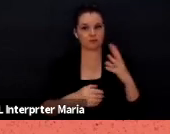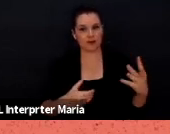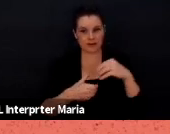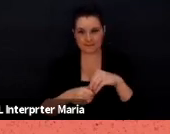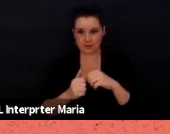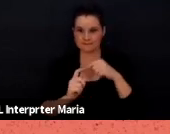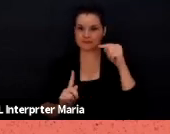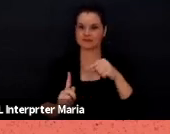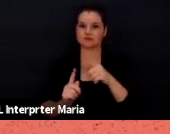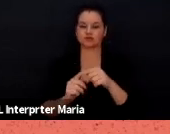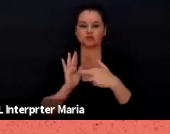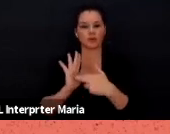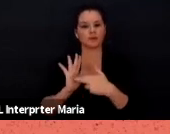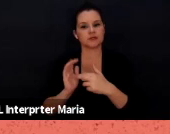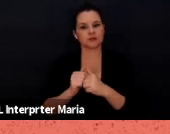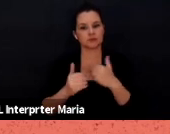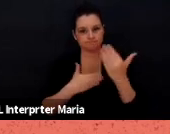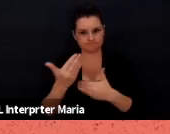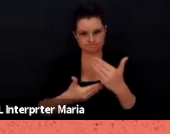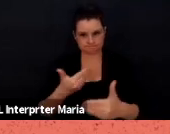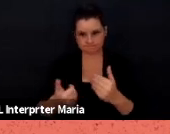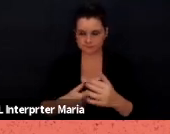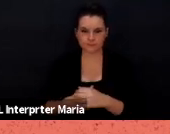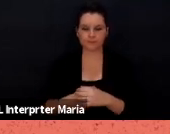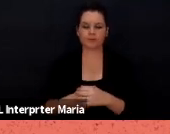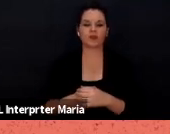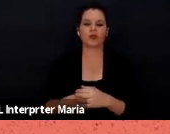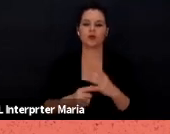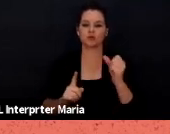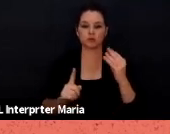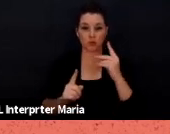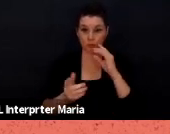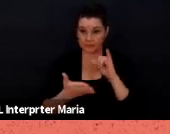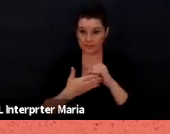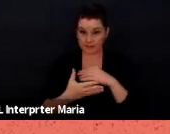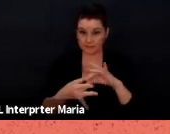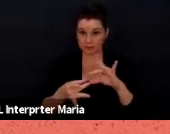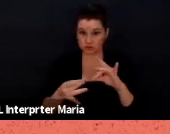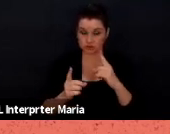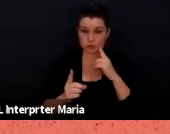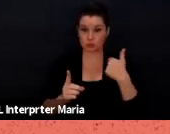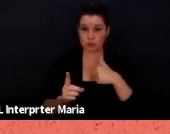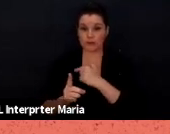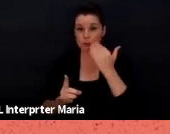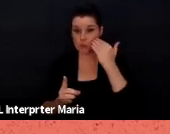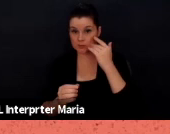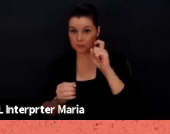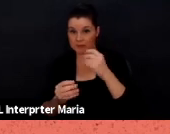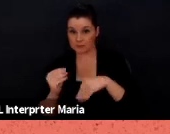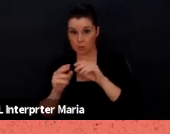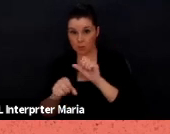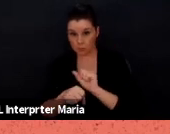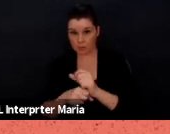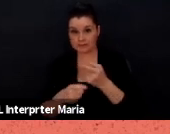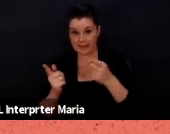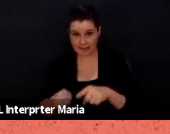this representation going forward. So with that being said, we know that we need more work done in